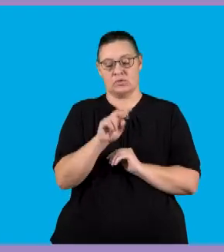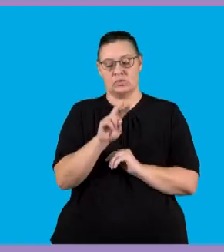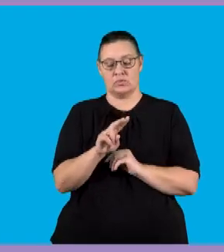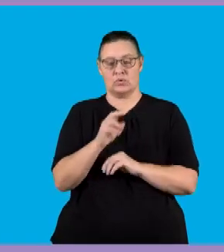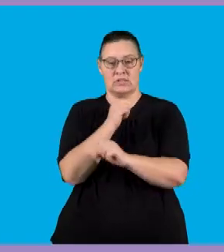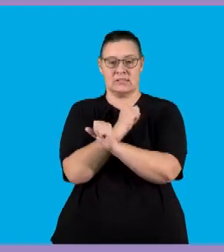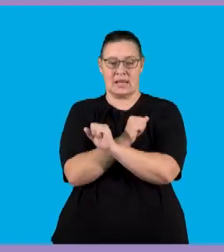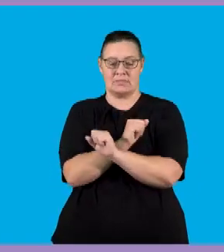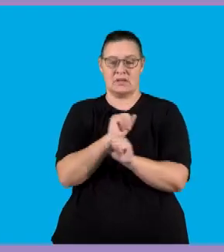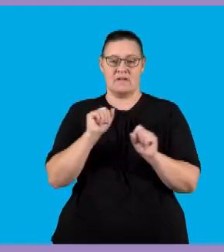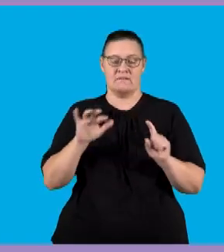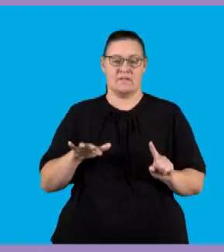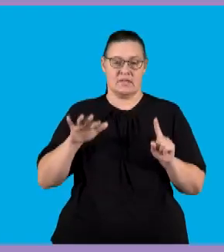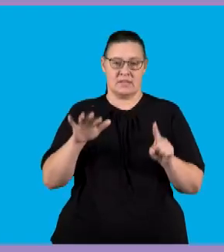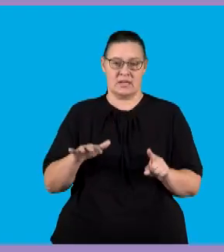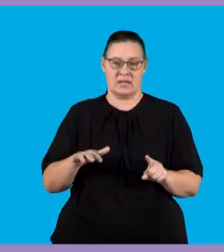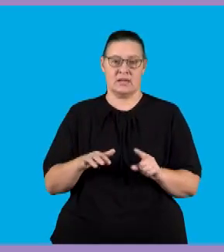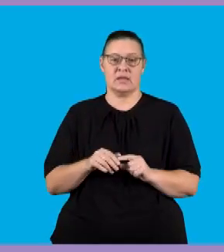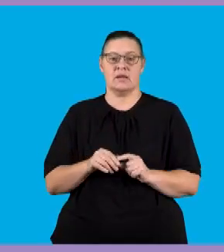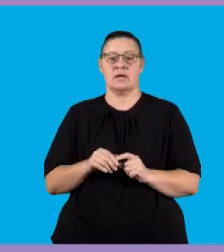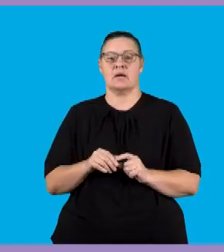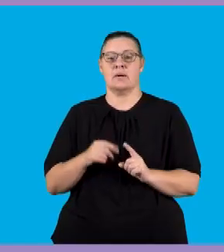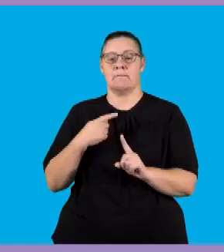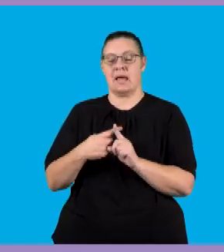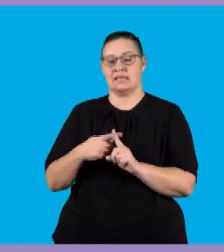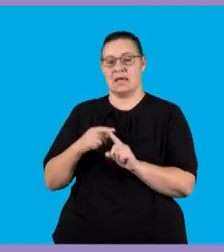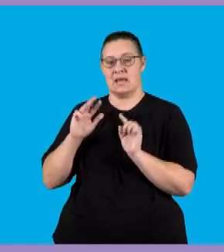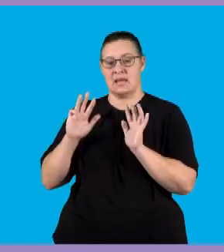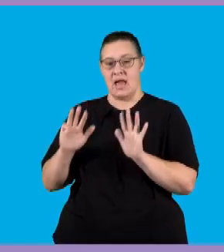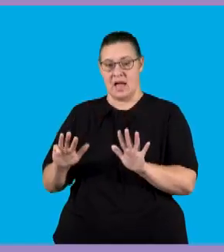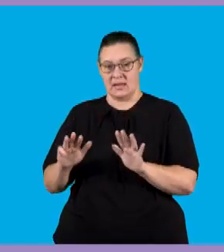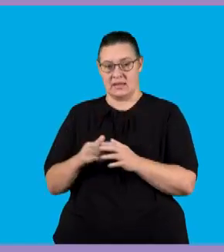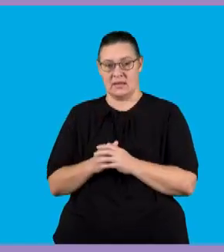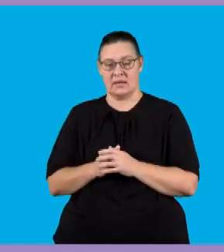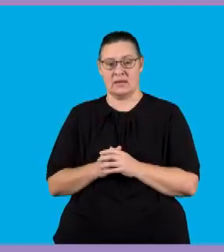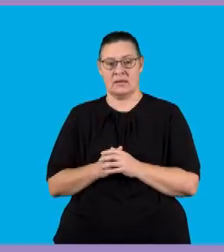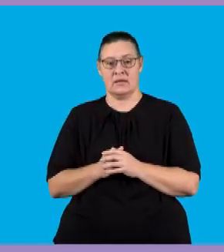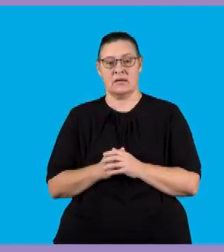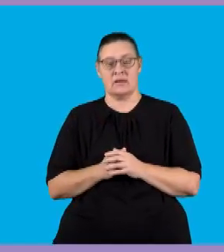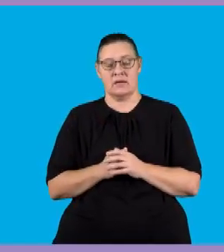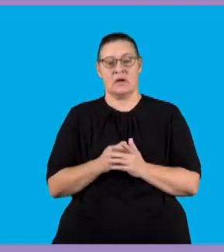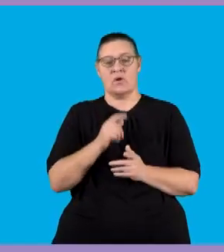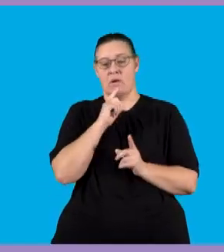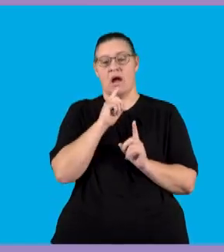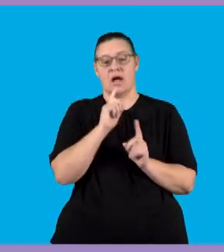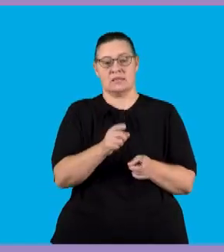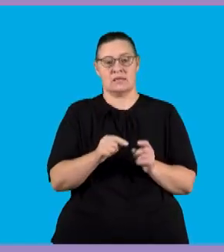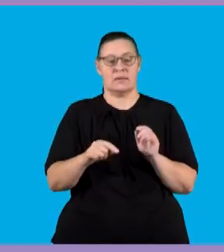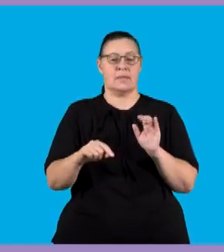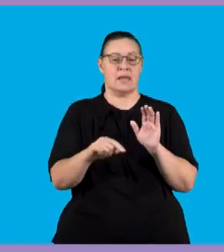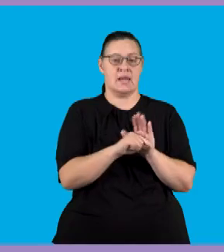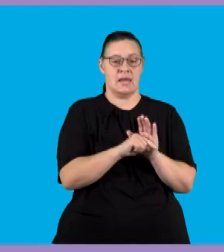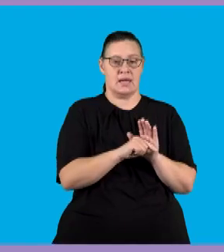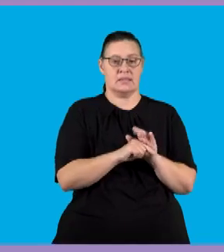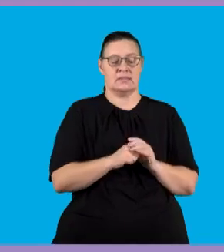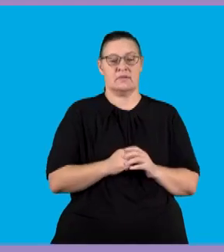2 multiplied by 15? That, of course, is a negative 30. And when we add 9 onto that negative